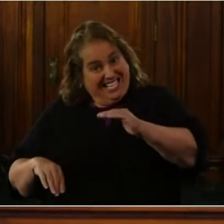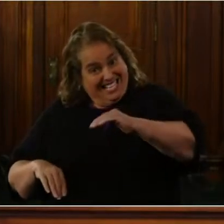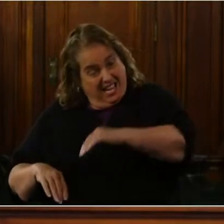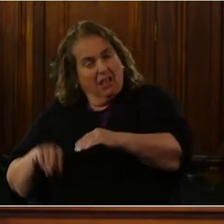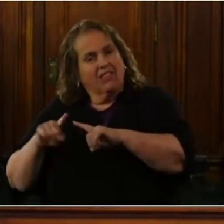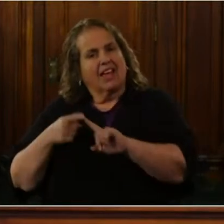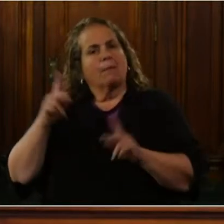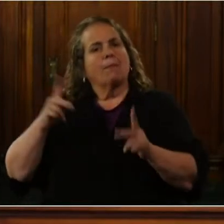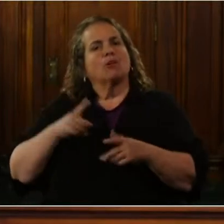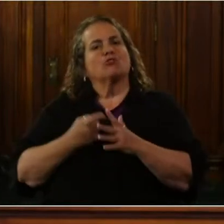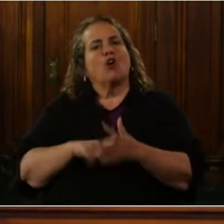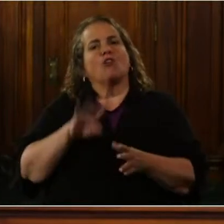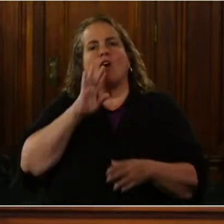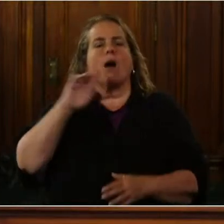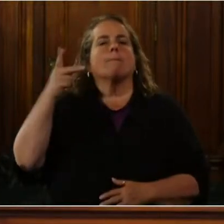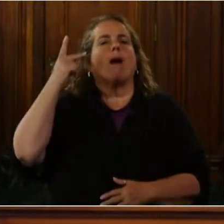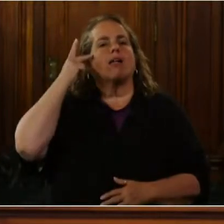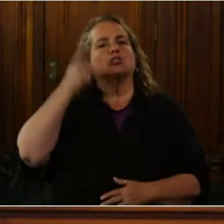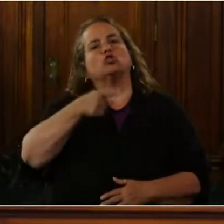But